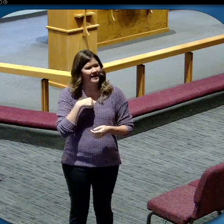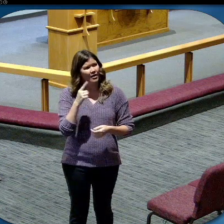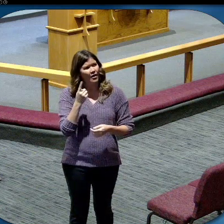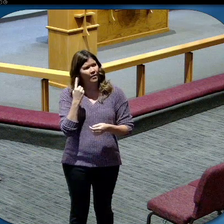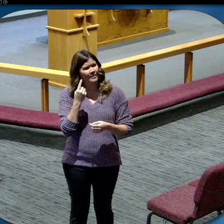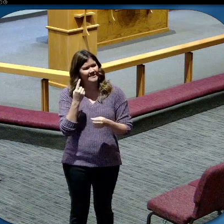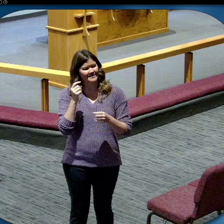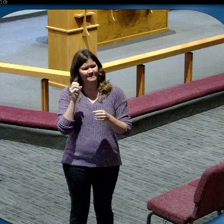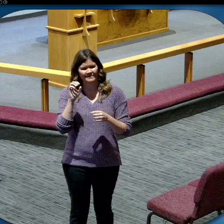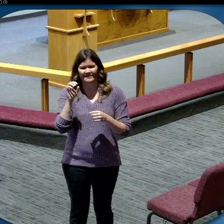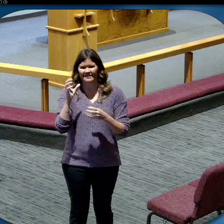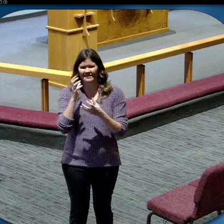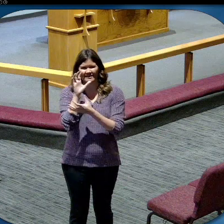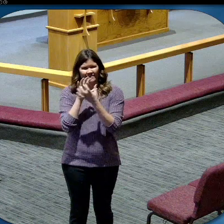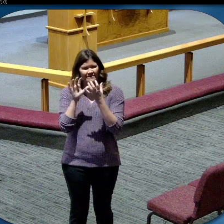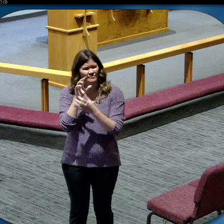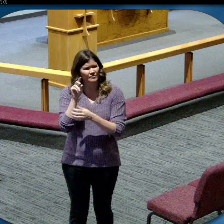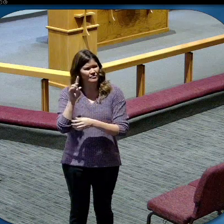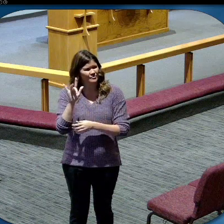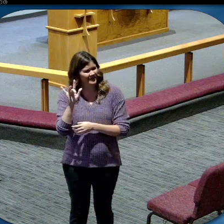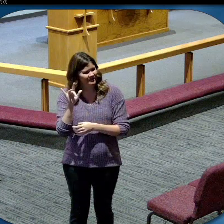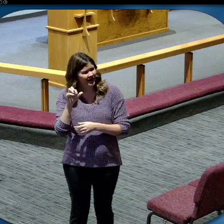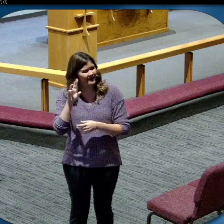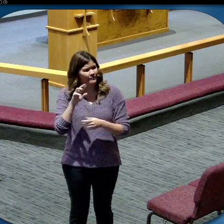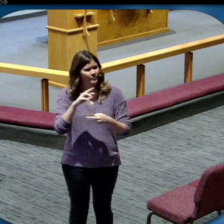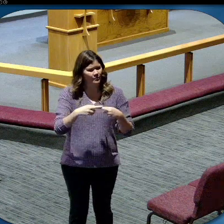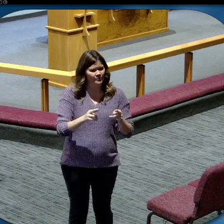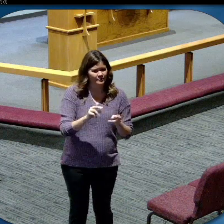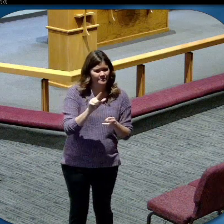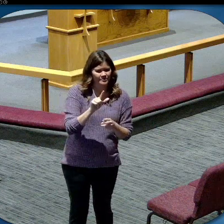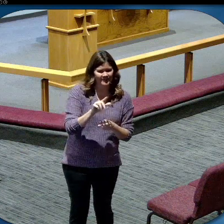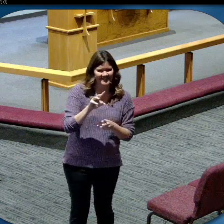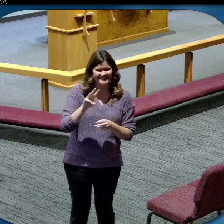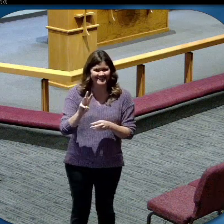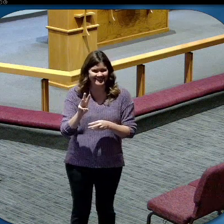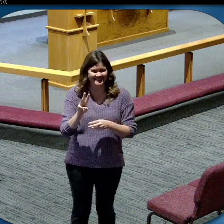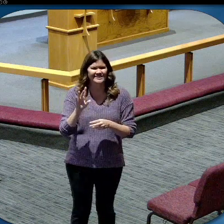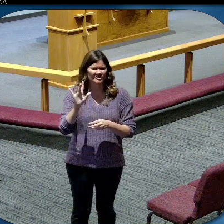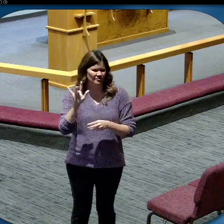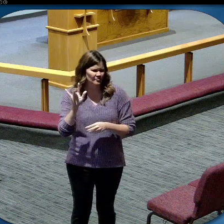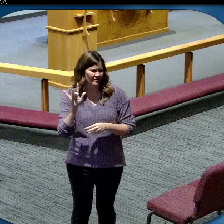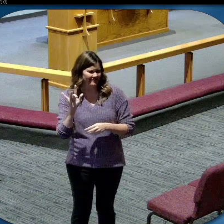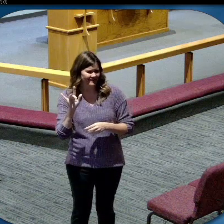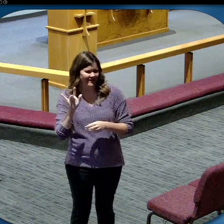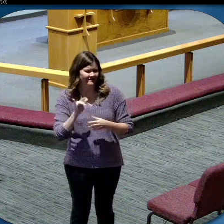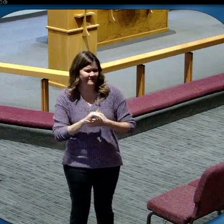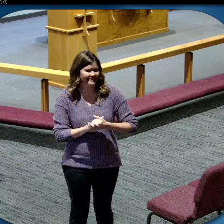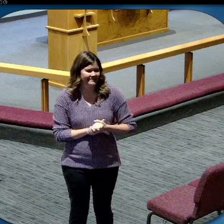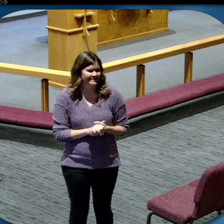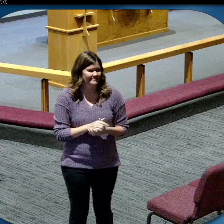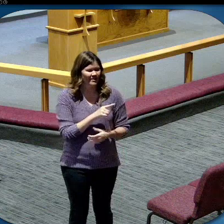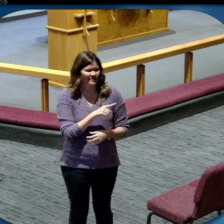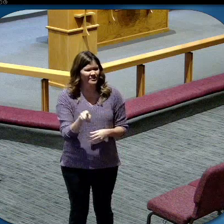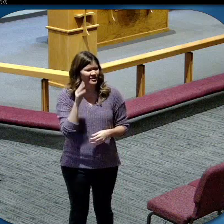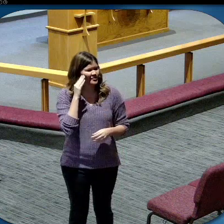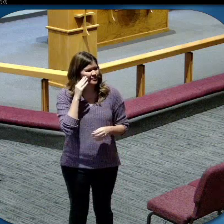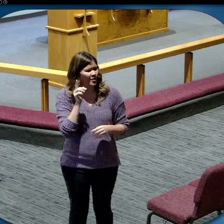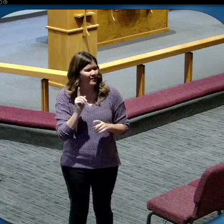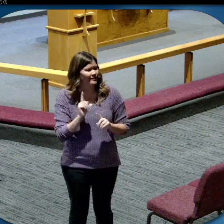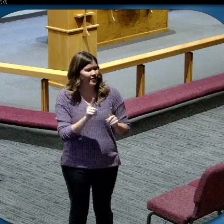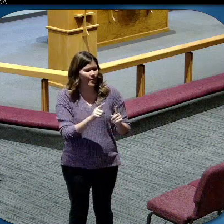Is that 25 or 26? 25. It's in 25. You guys know where it's